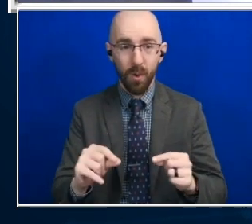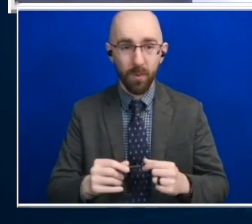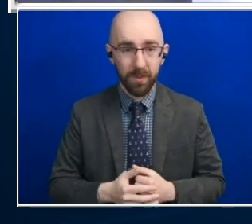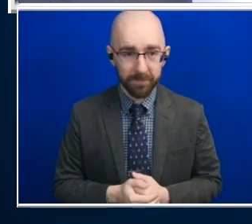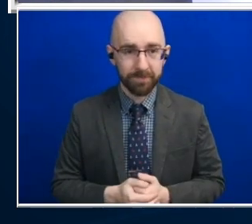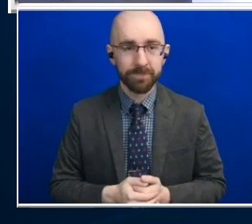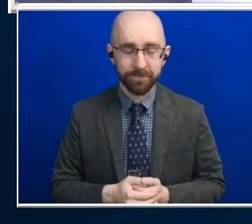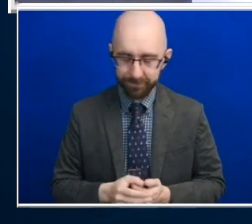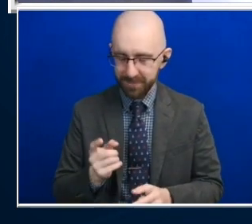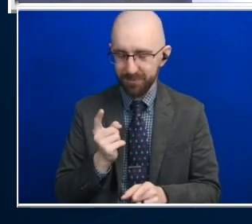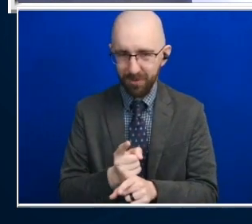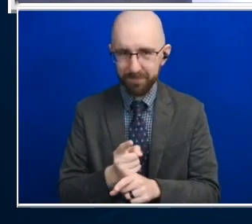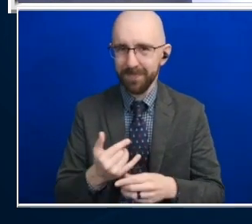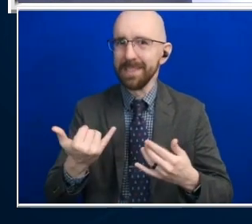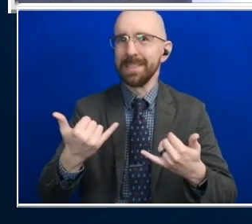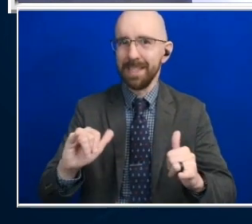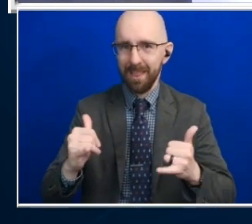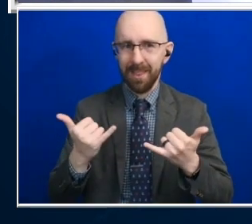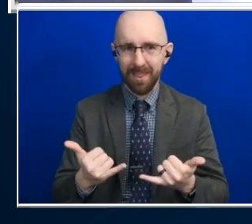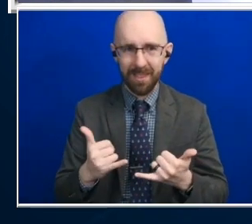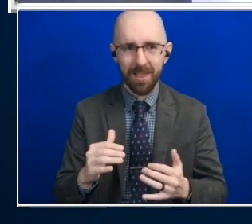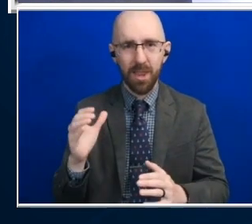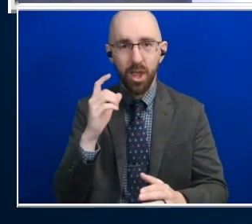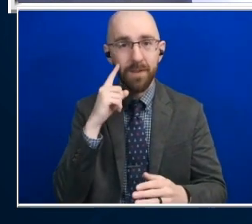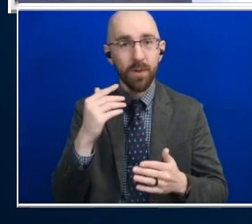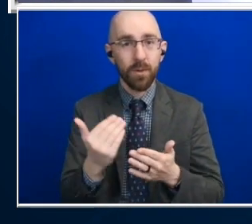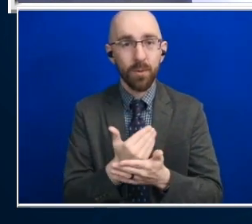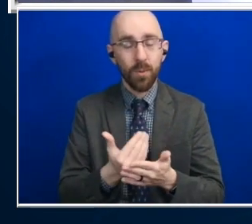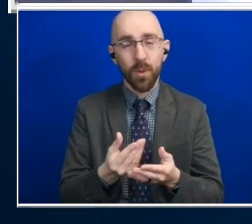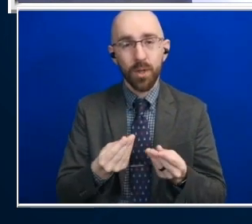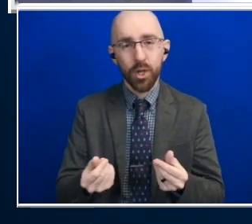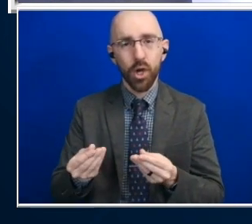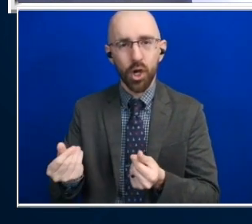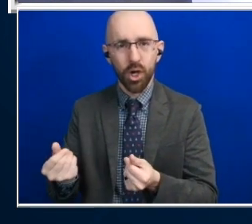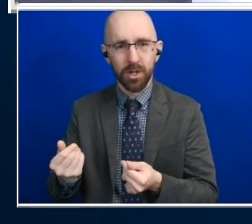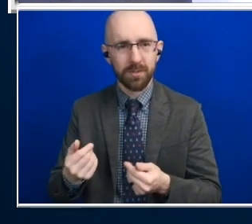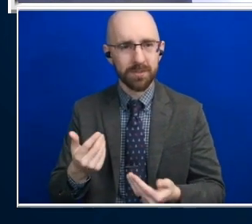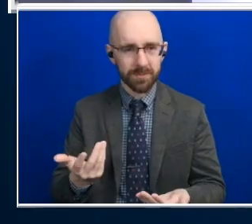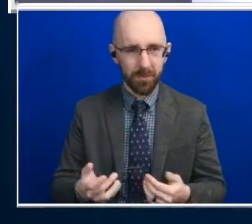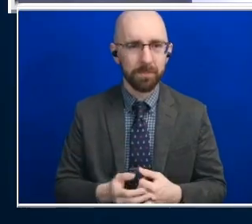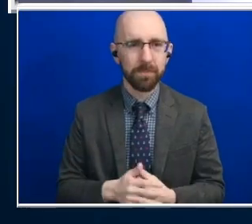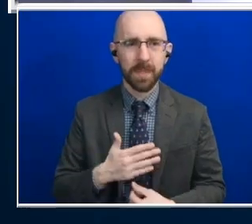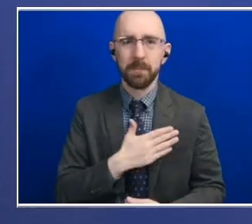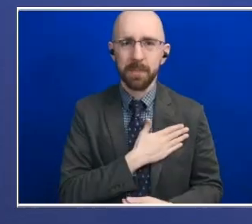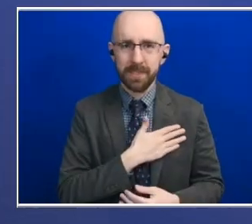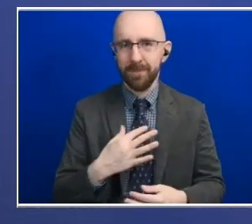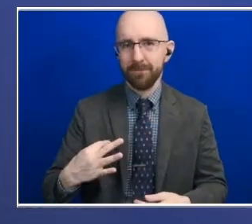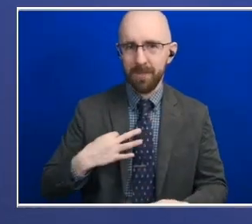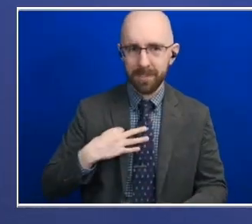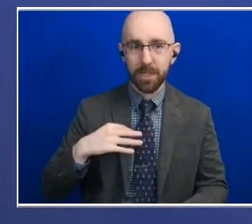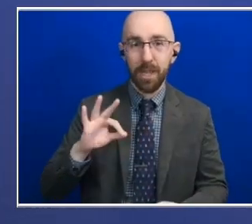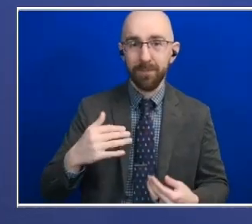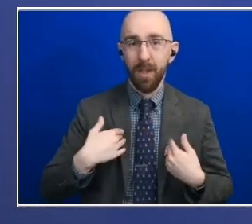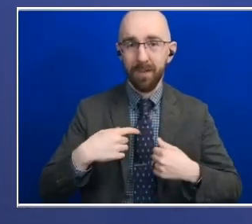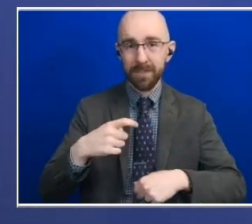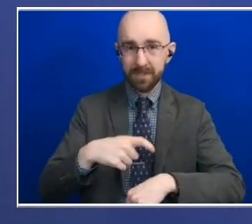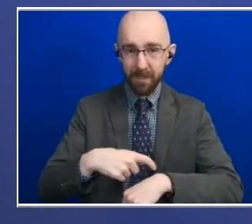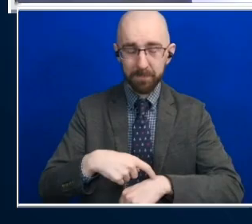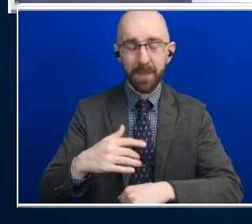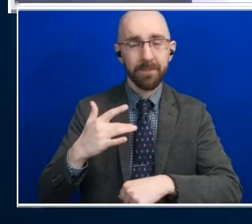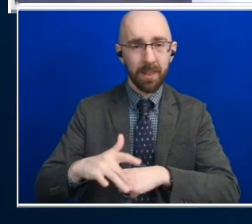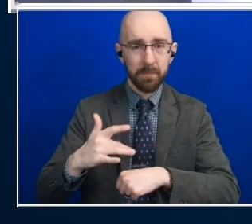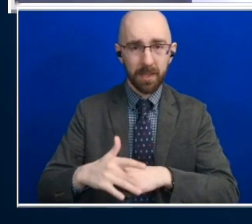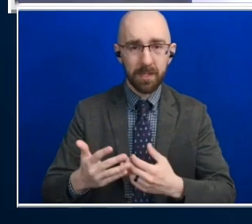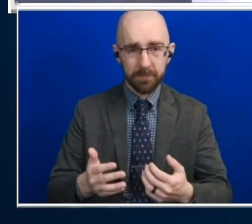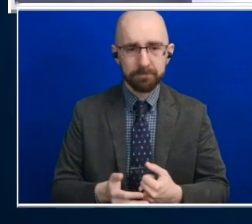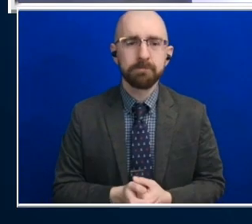We're looking for new cures here for it. So please volunteer if you have the time and availability. Yeah, well,